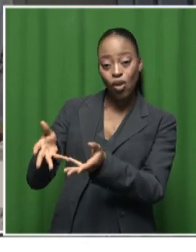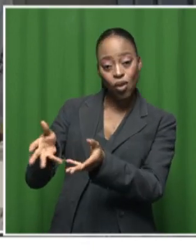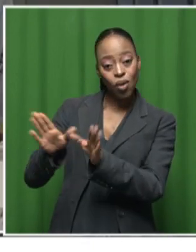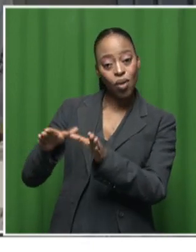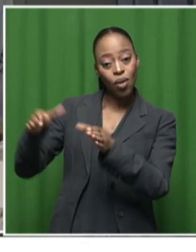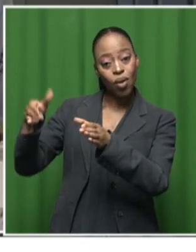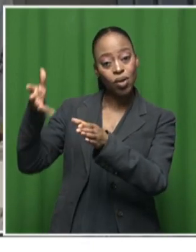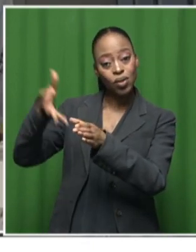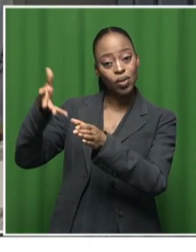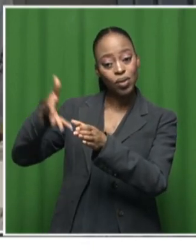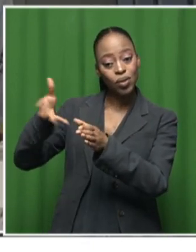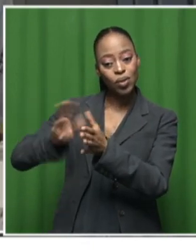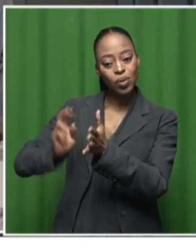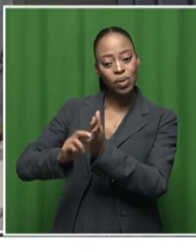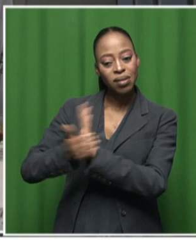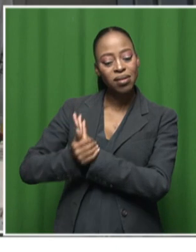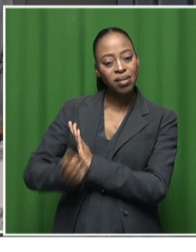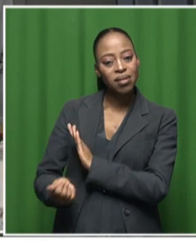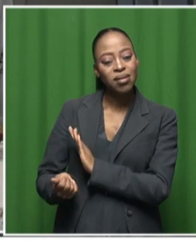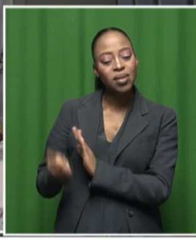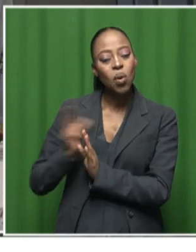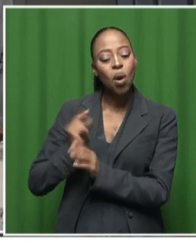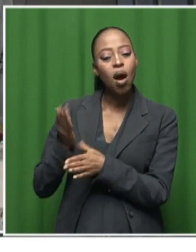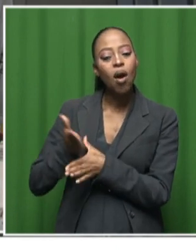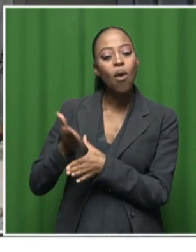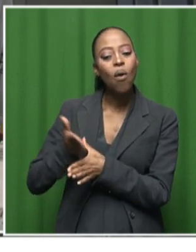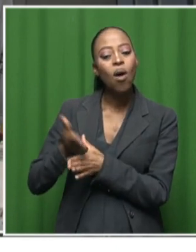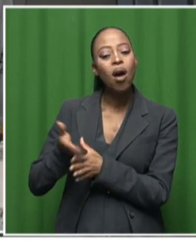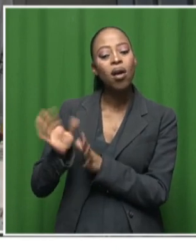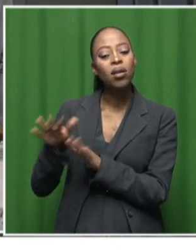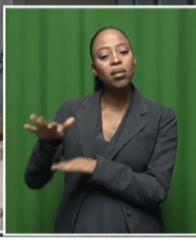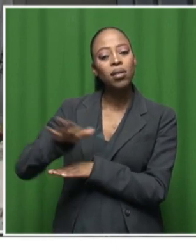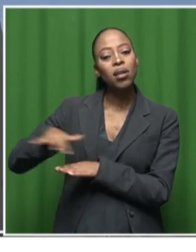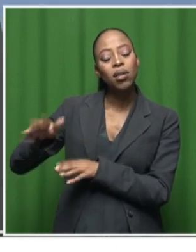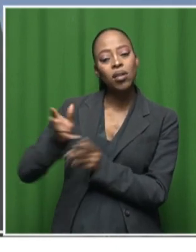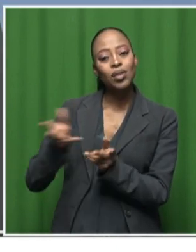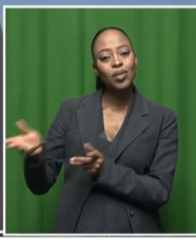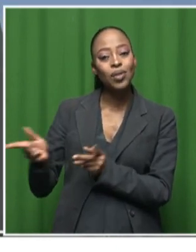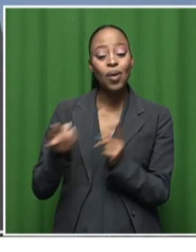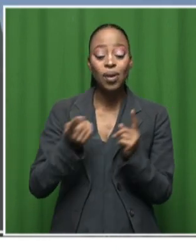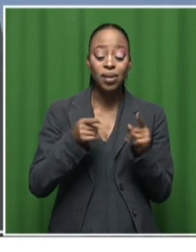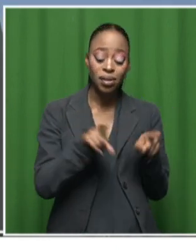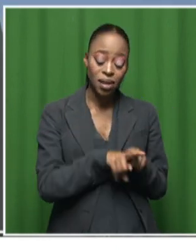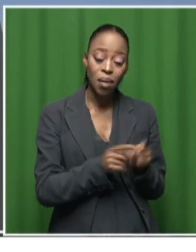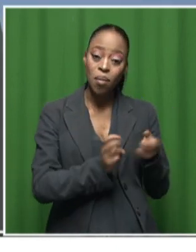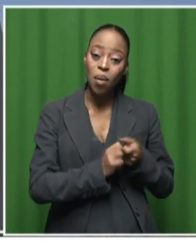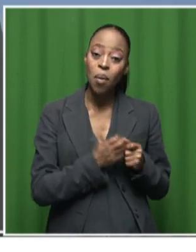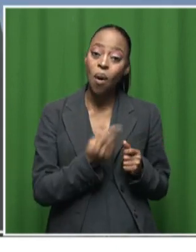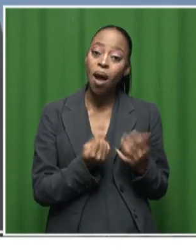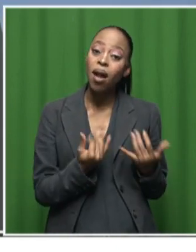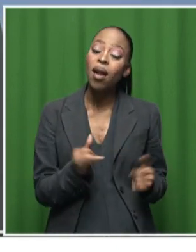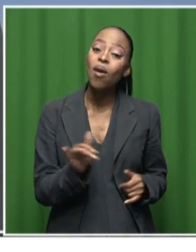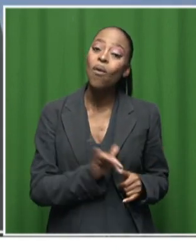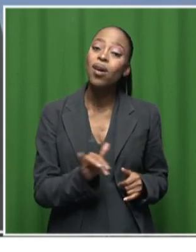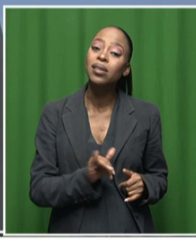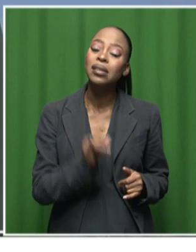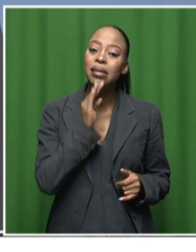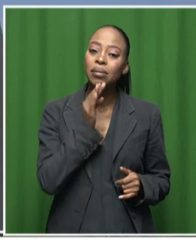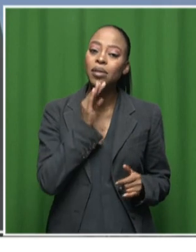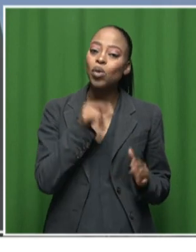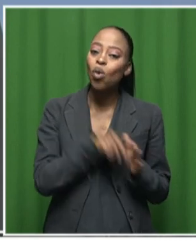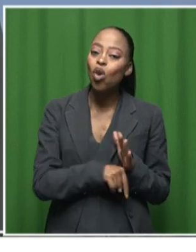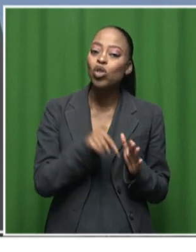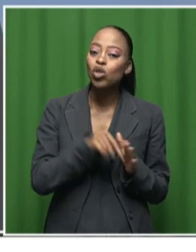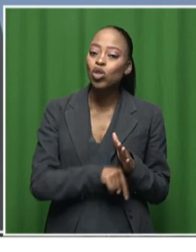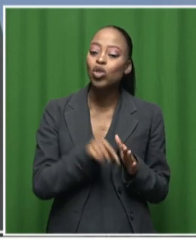sectors, Leanne, you need the skills to be able to work in those areas. And part of the problem we have is that we're